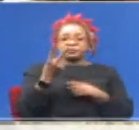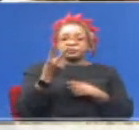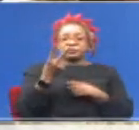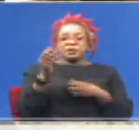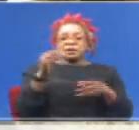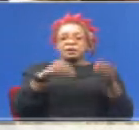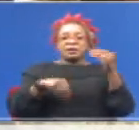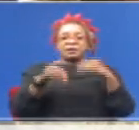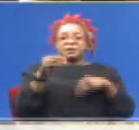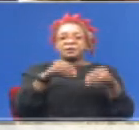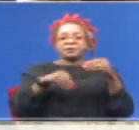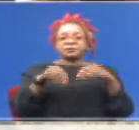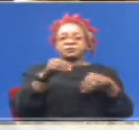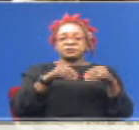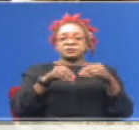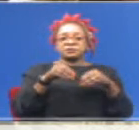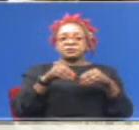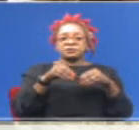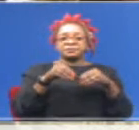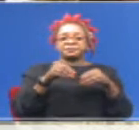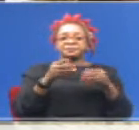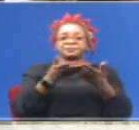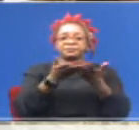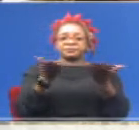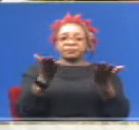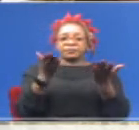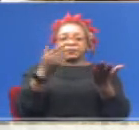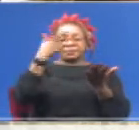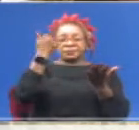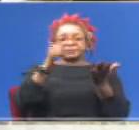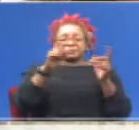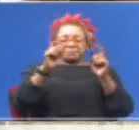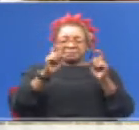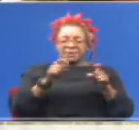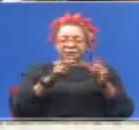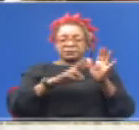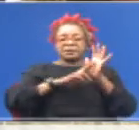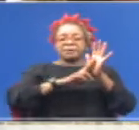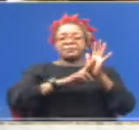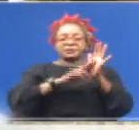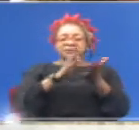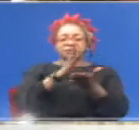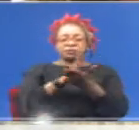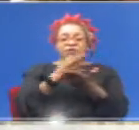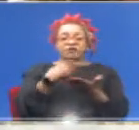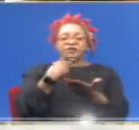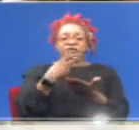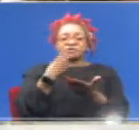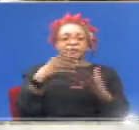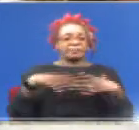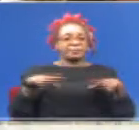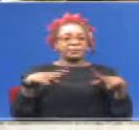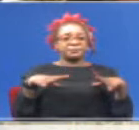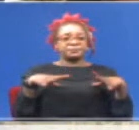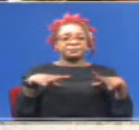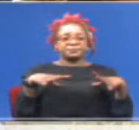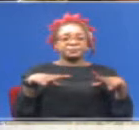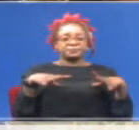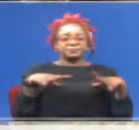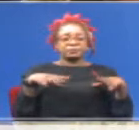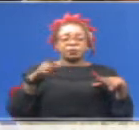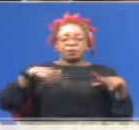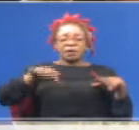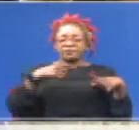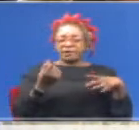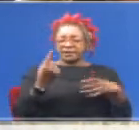elections are sacred because they must represent the true voice of the people. We have raised the key